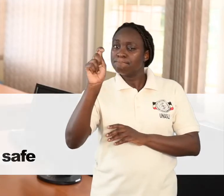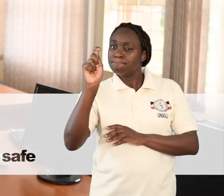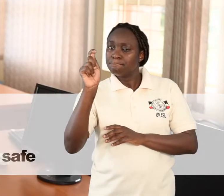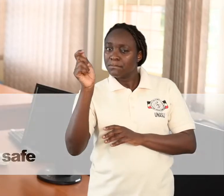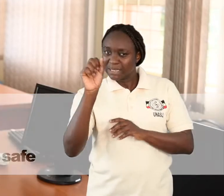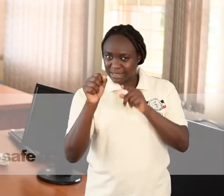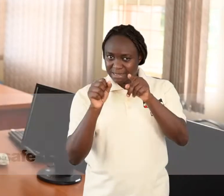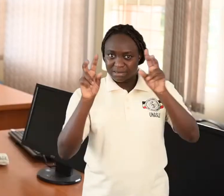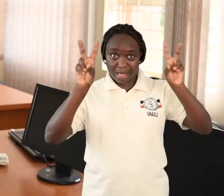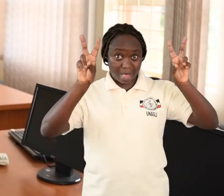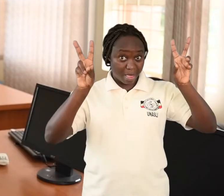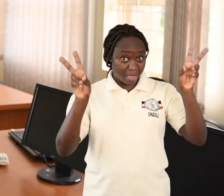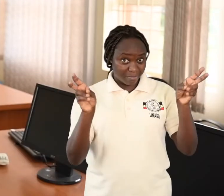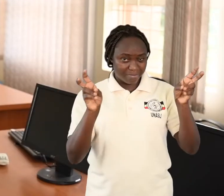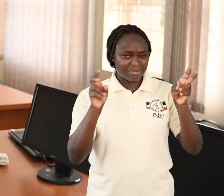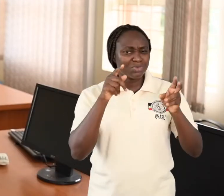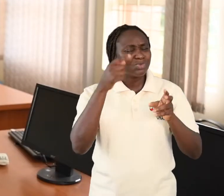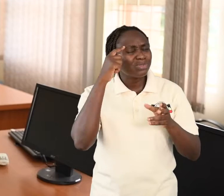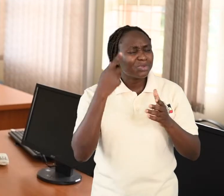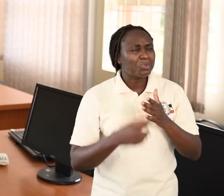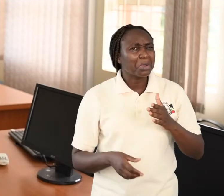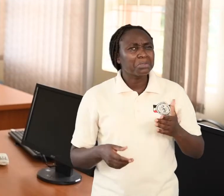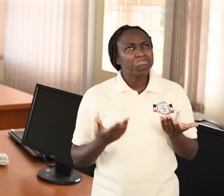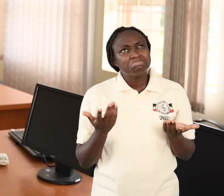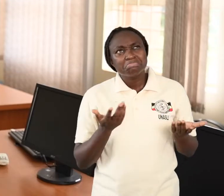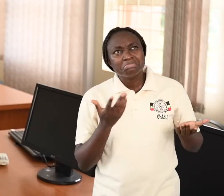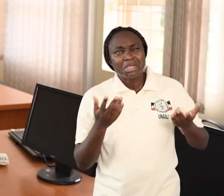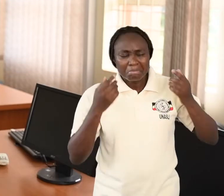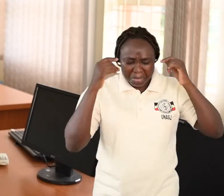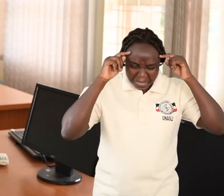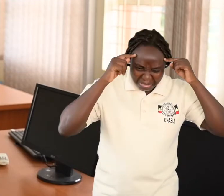Yes, those are all good ideas. People having different views.